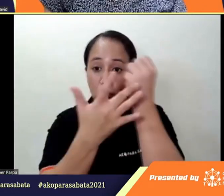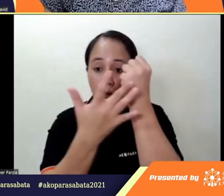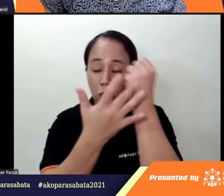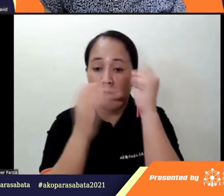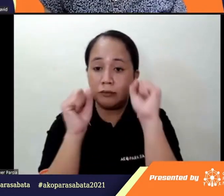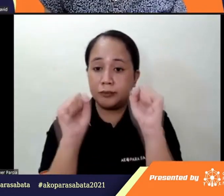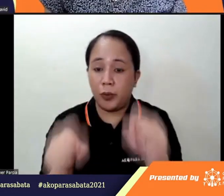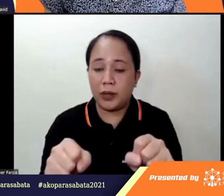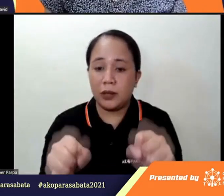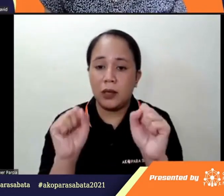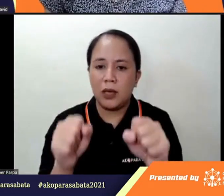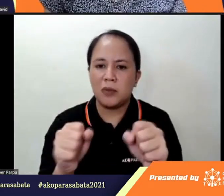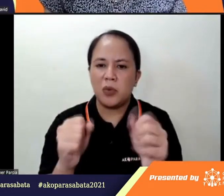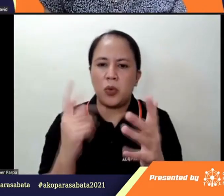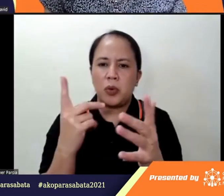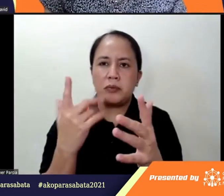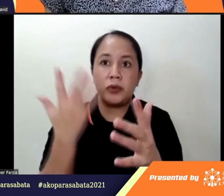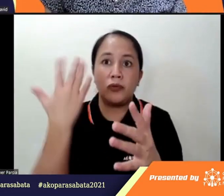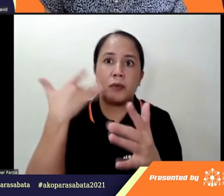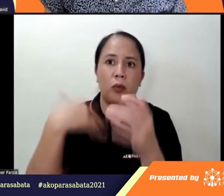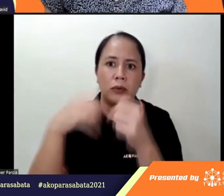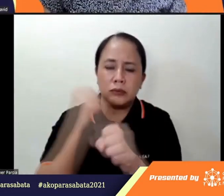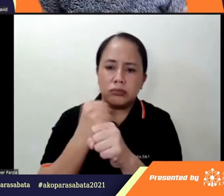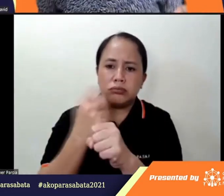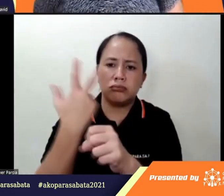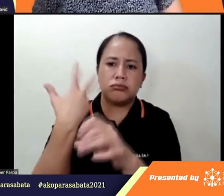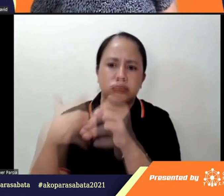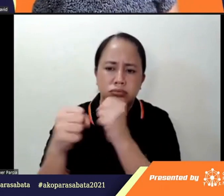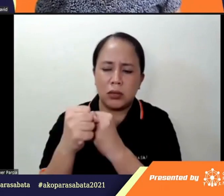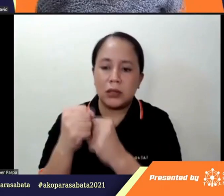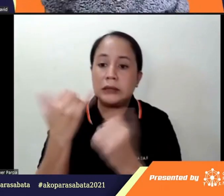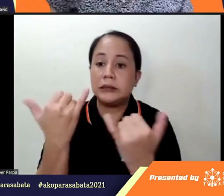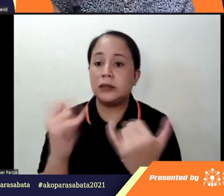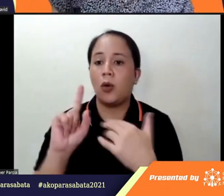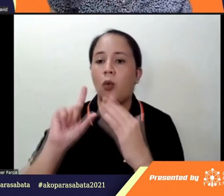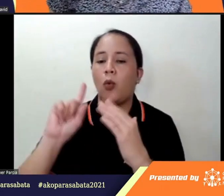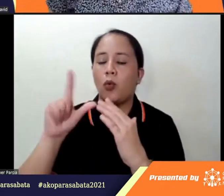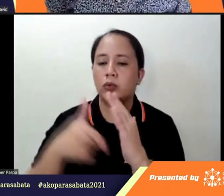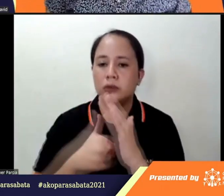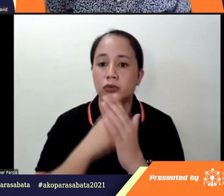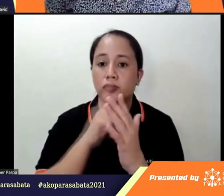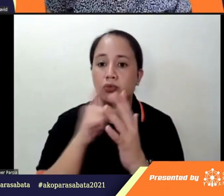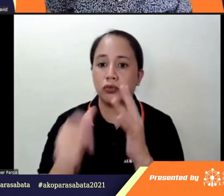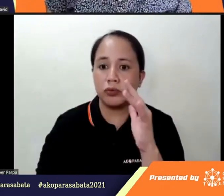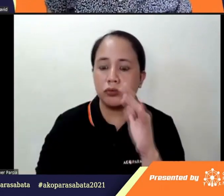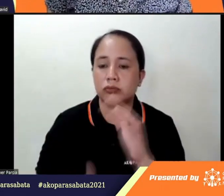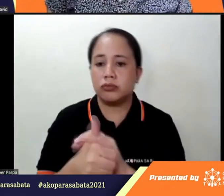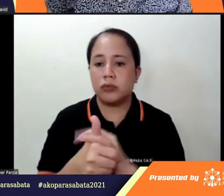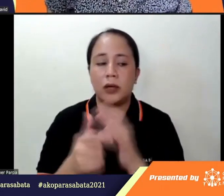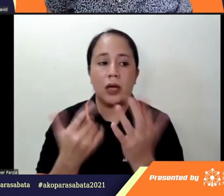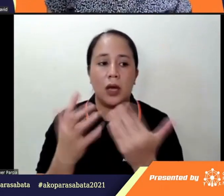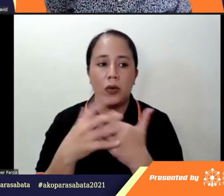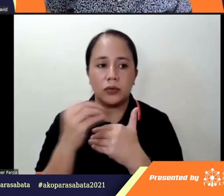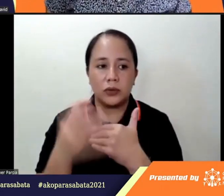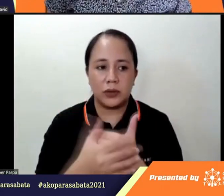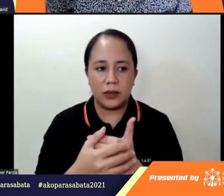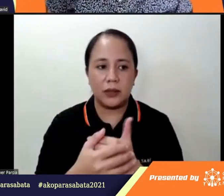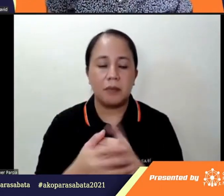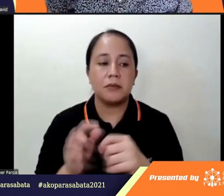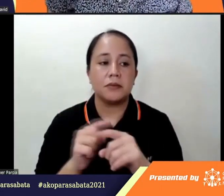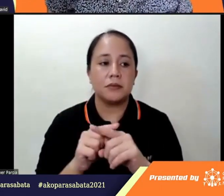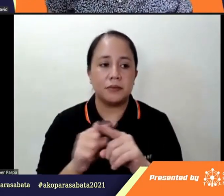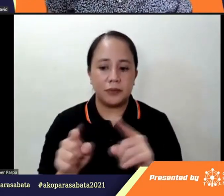been even a year or more ago, at saka ngayon lang truly nagmamanifest outside.